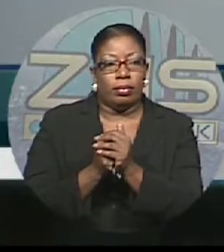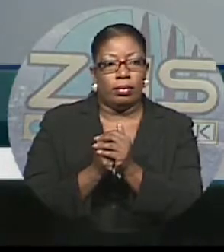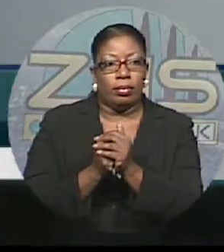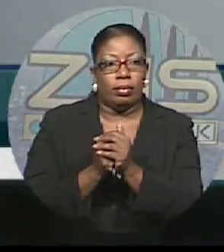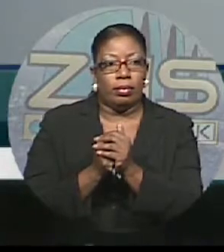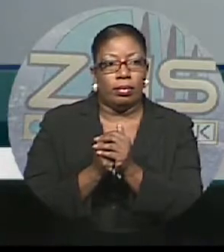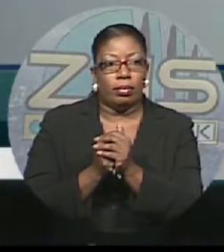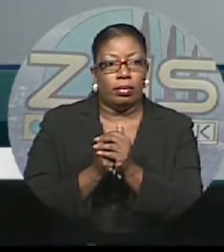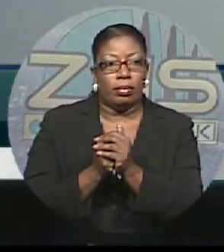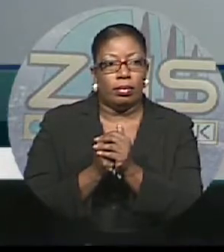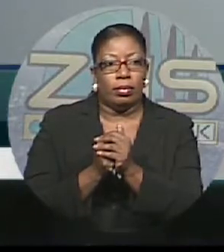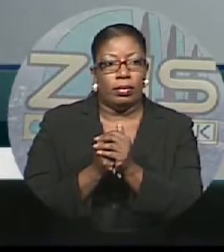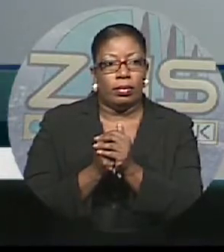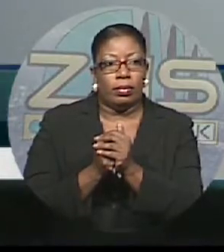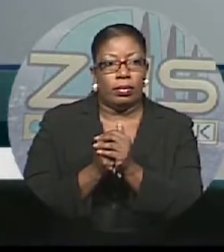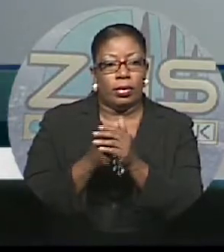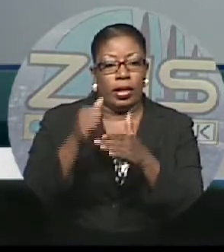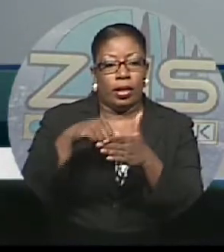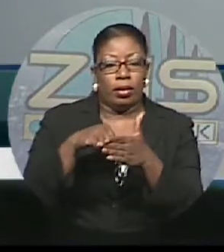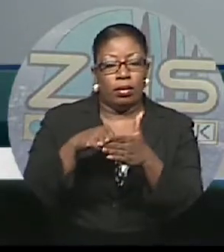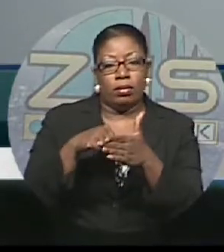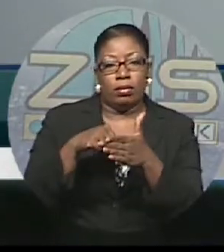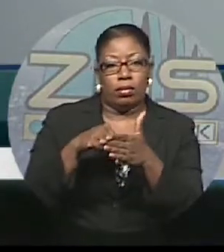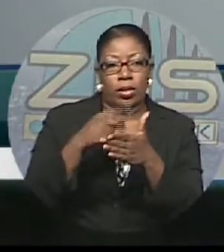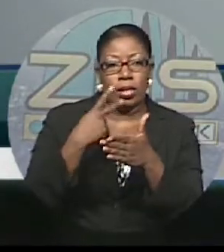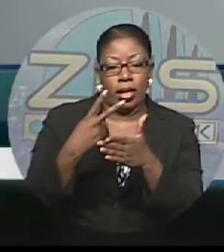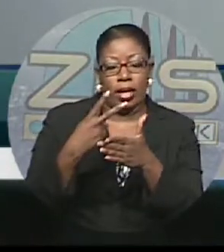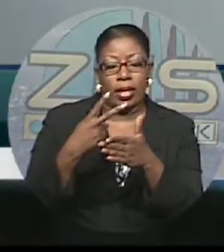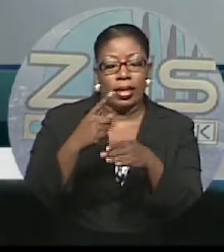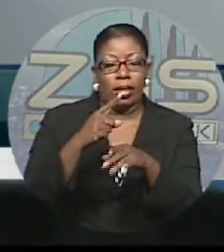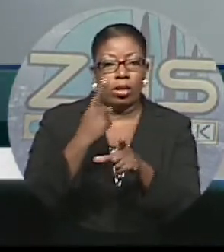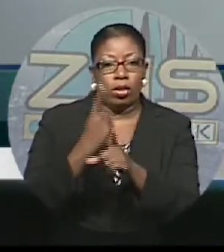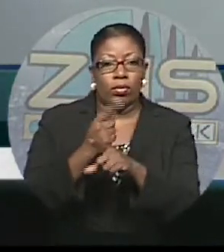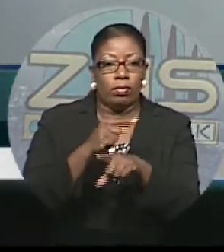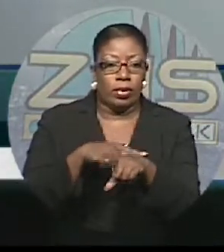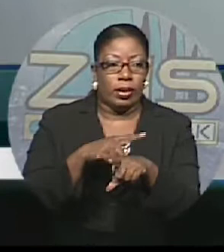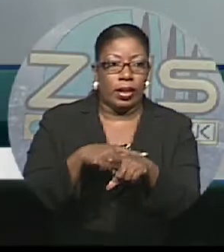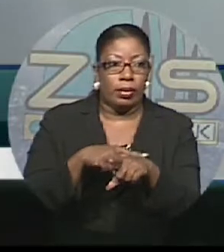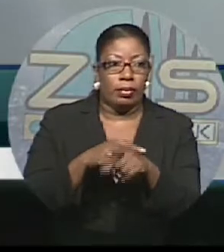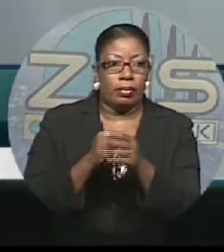Look at the first 3 words in the text. The set time.